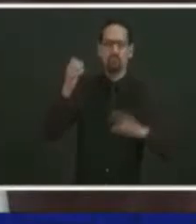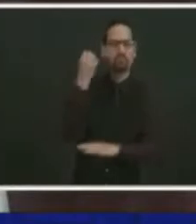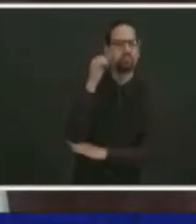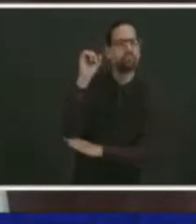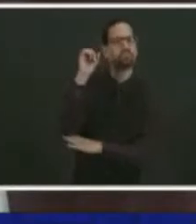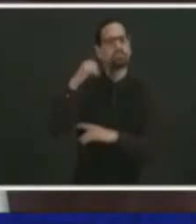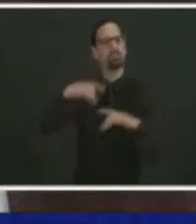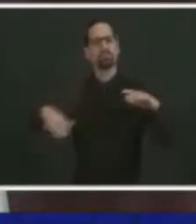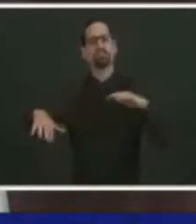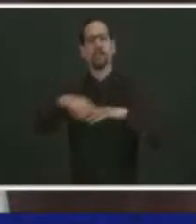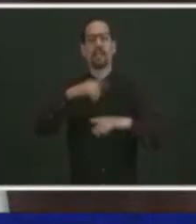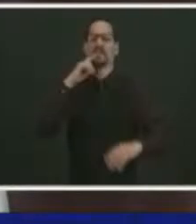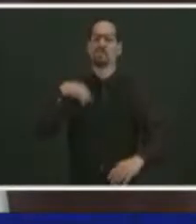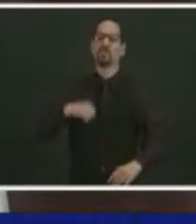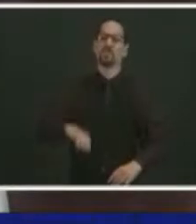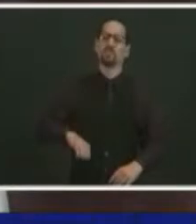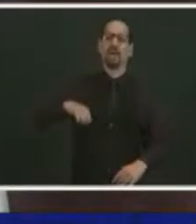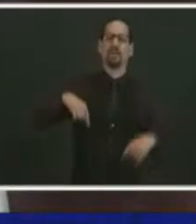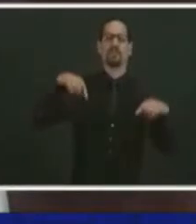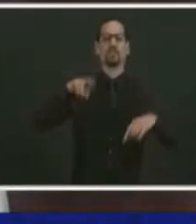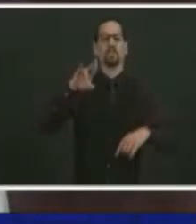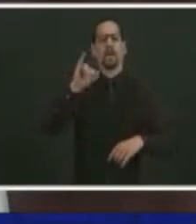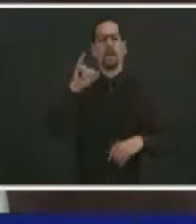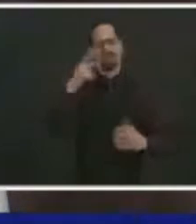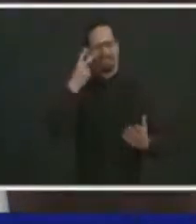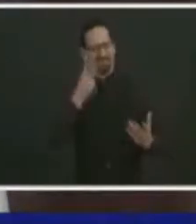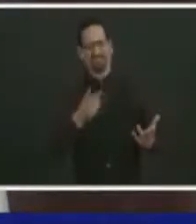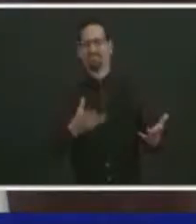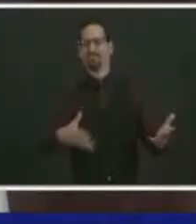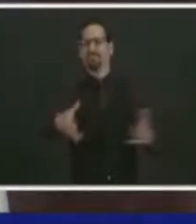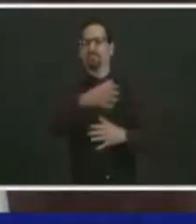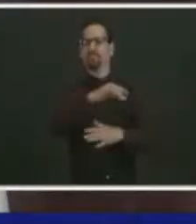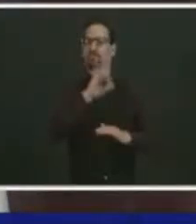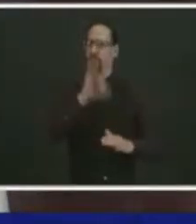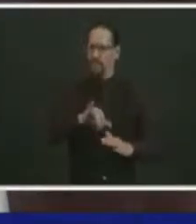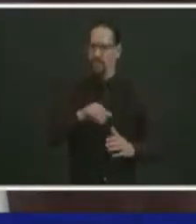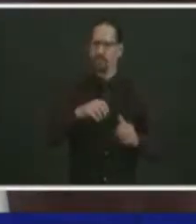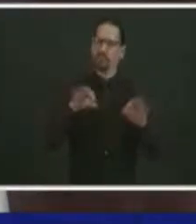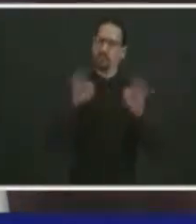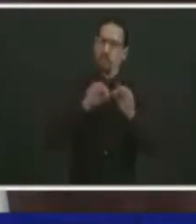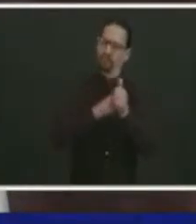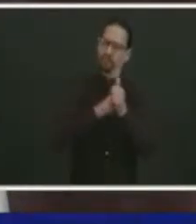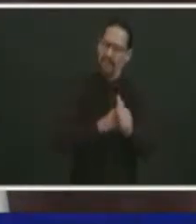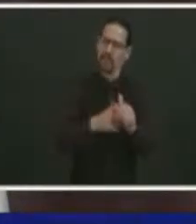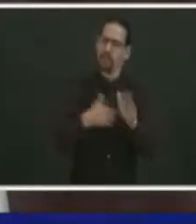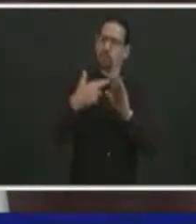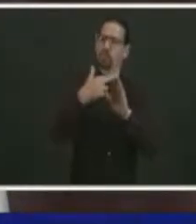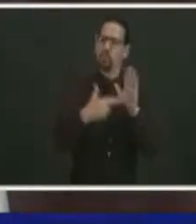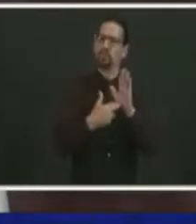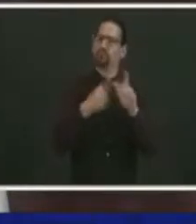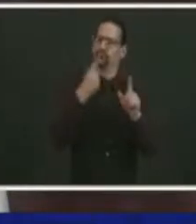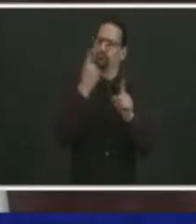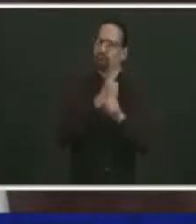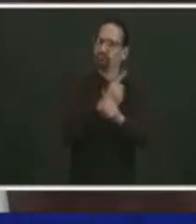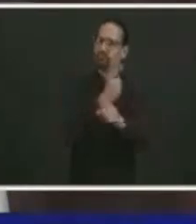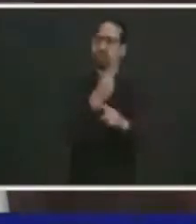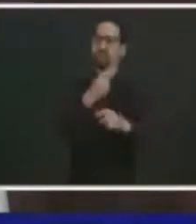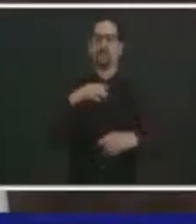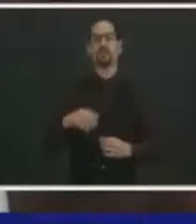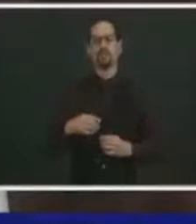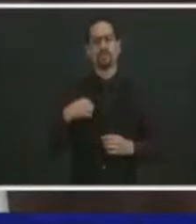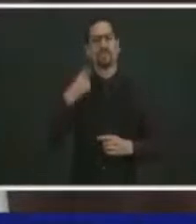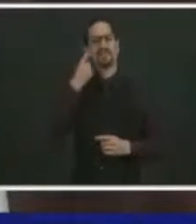Rhode Islander to see that. I will say, and I did a press event earlier today